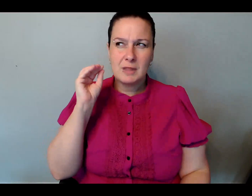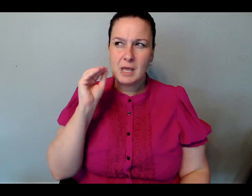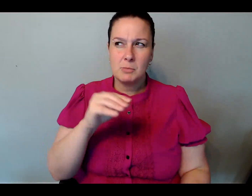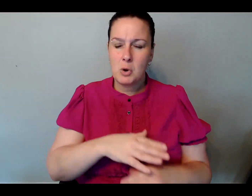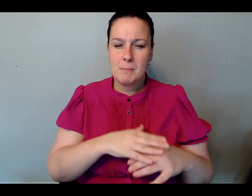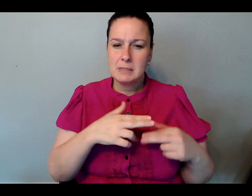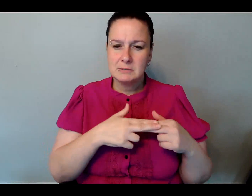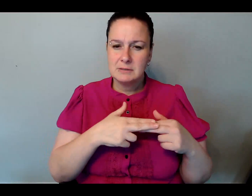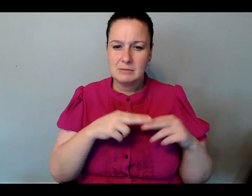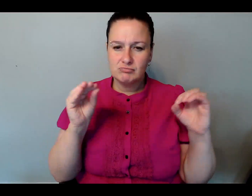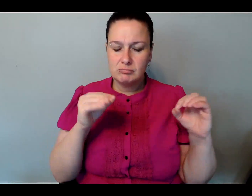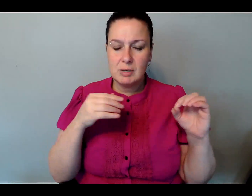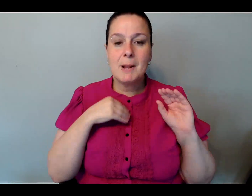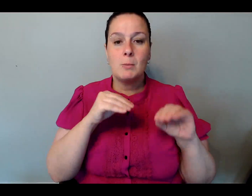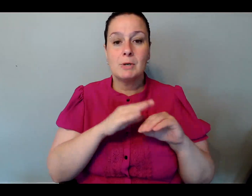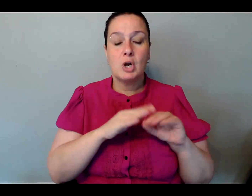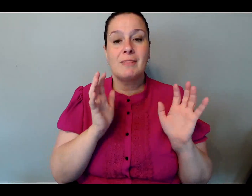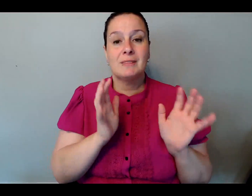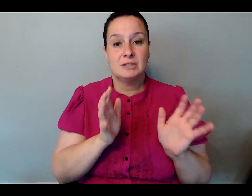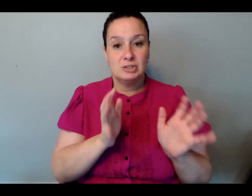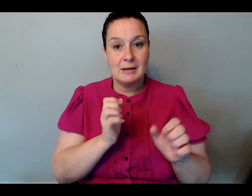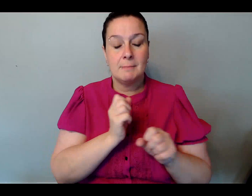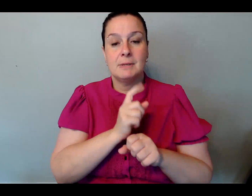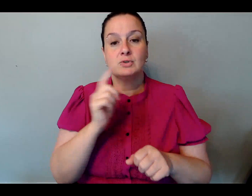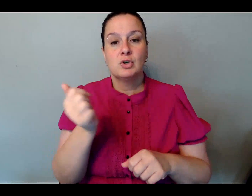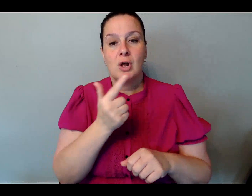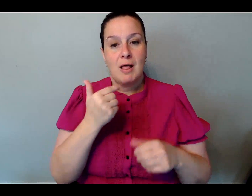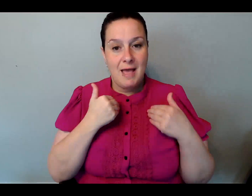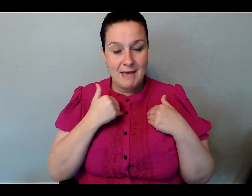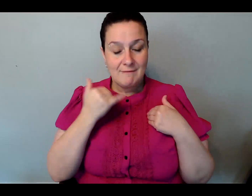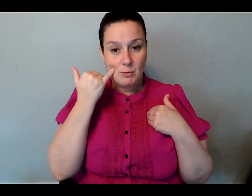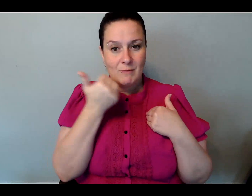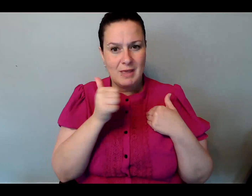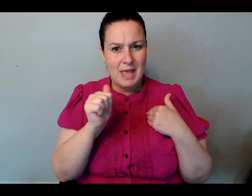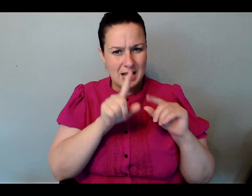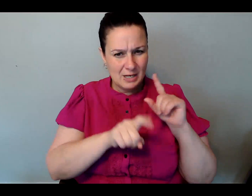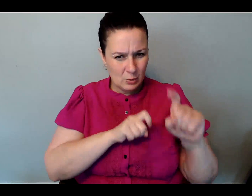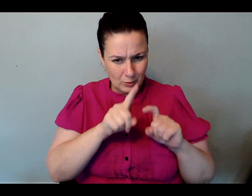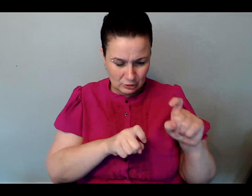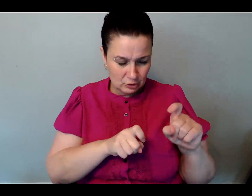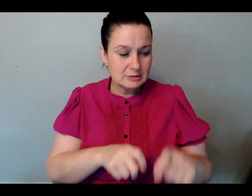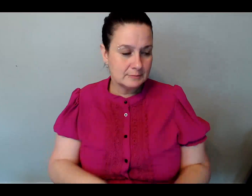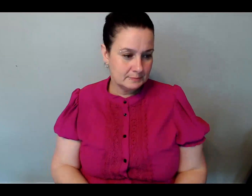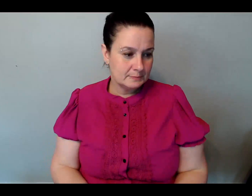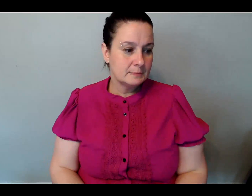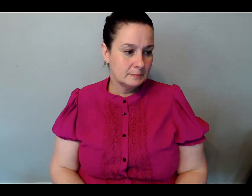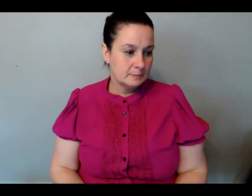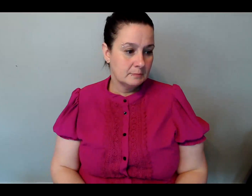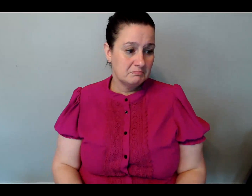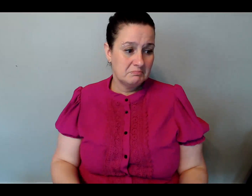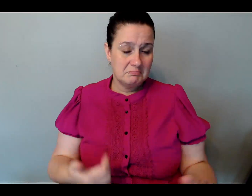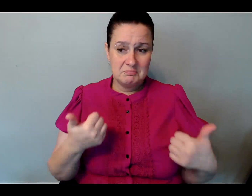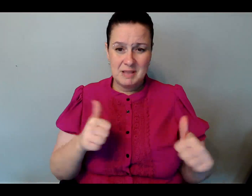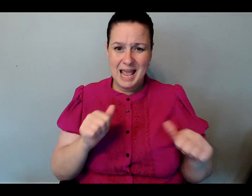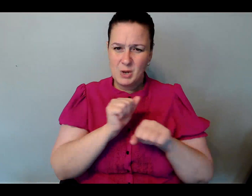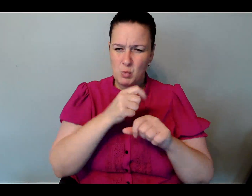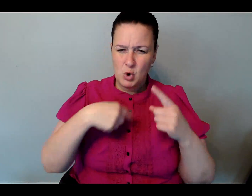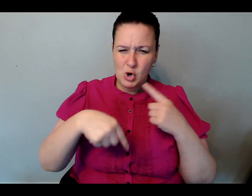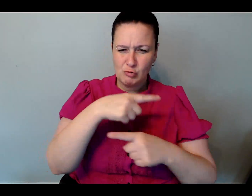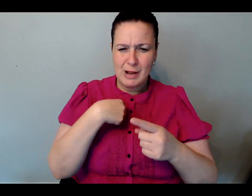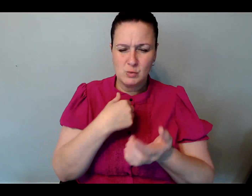will put it in the chat to ensure everyone has it if you have any questions. Let's see. Is there any workarounds to help the